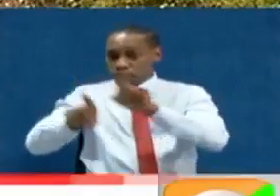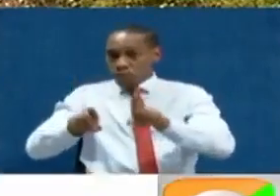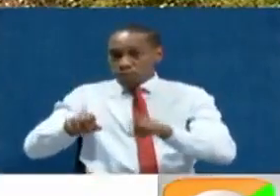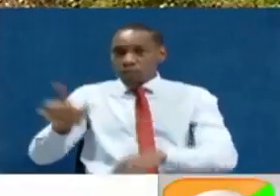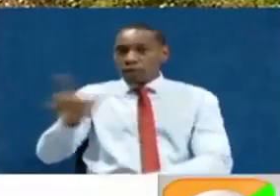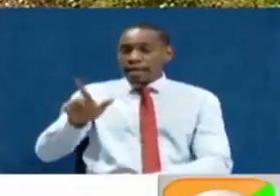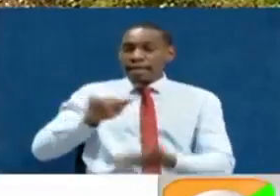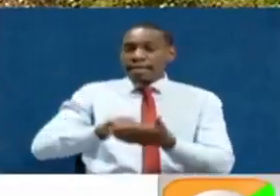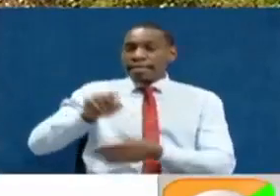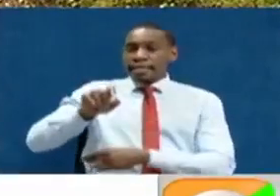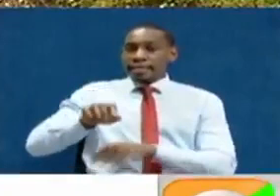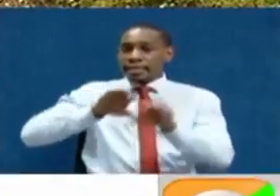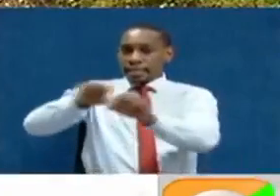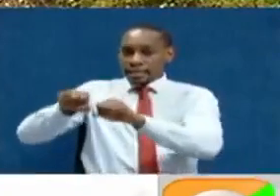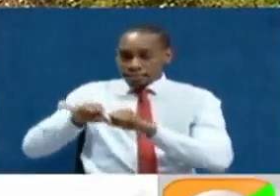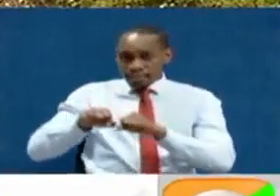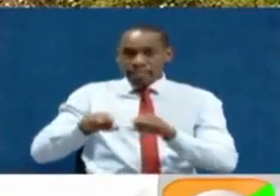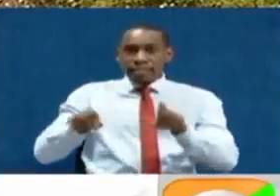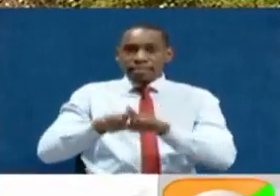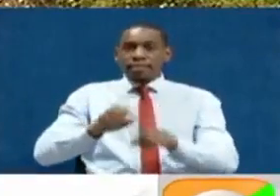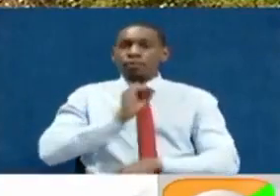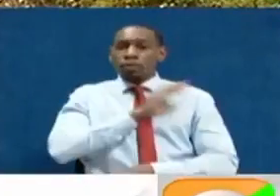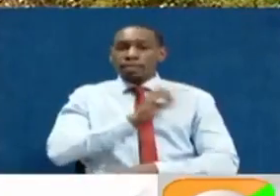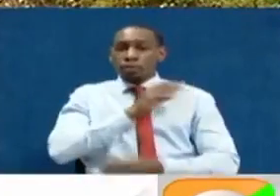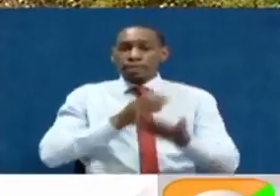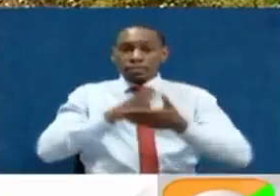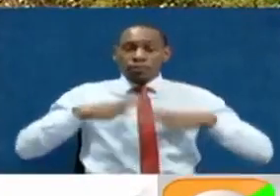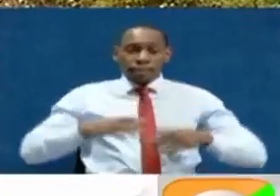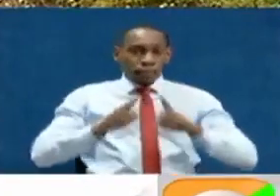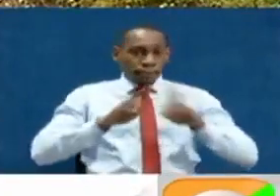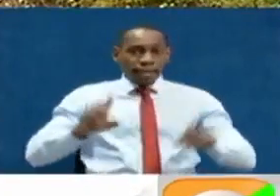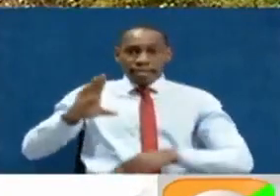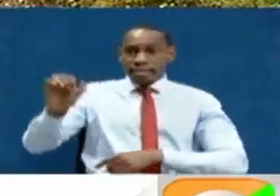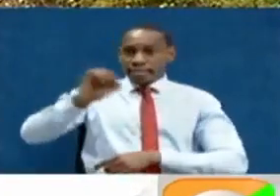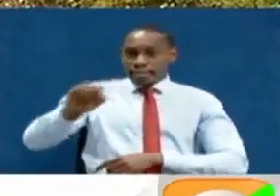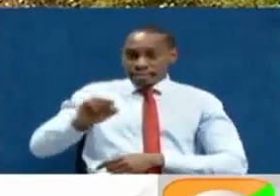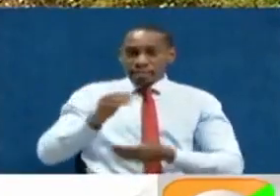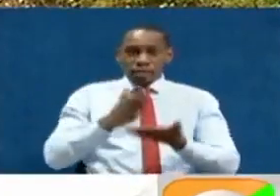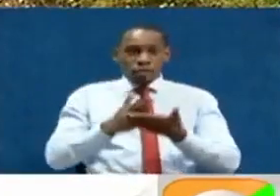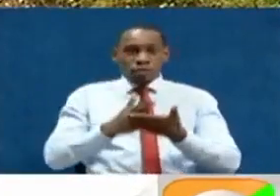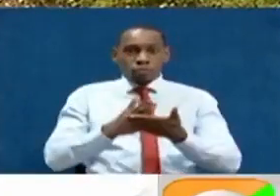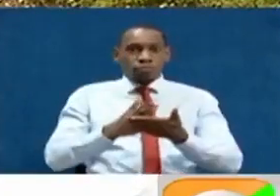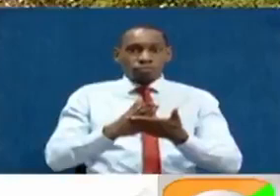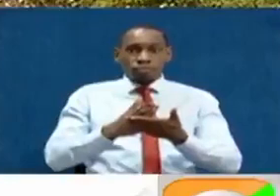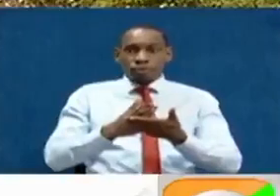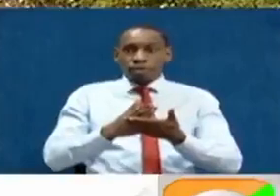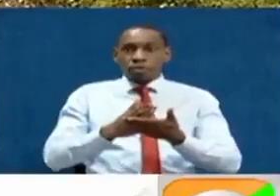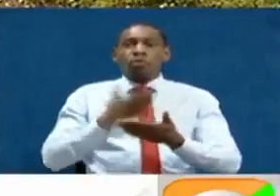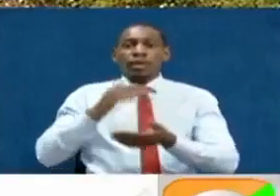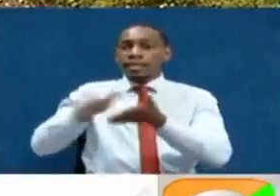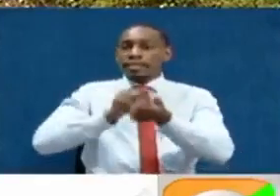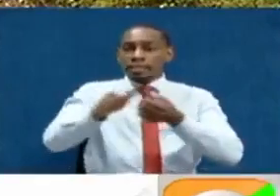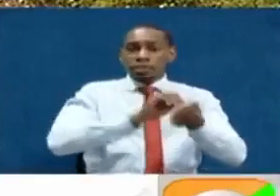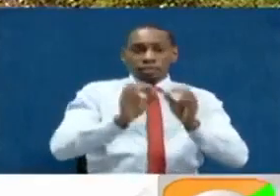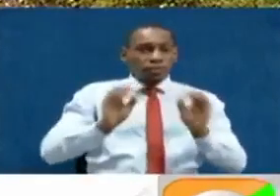Langata will have to be reclaimed in spite of the protests by residents. However, the CS appeared to go slow on the issue of